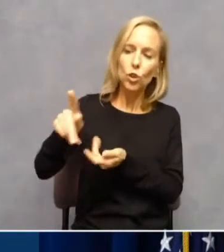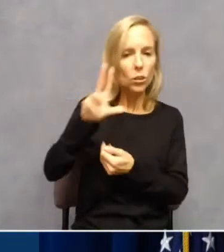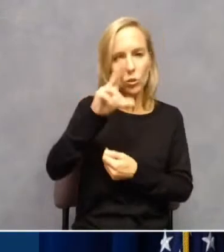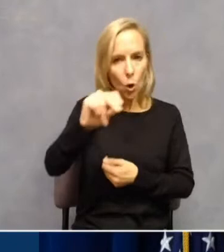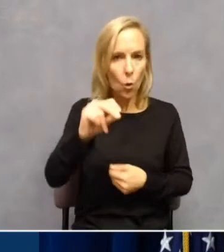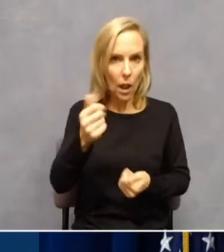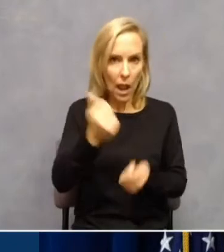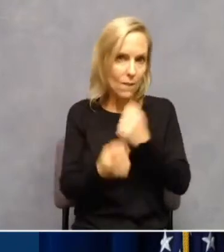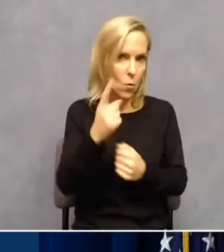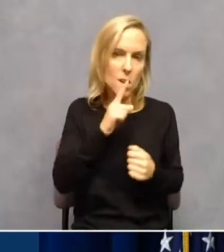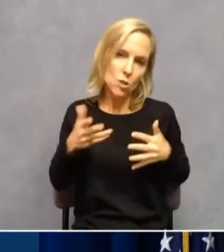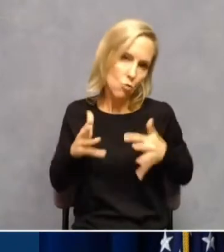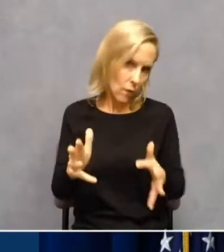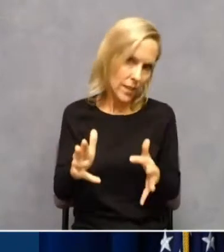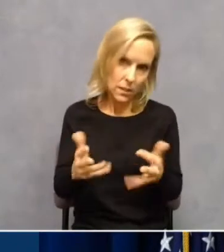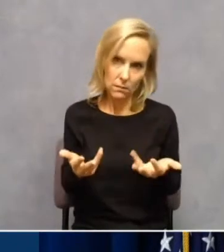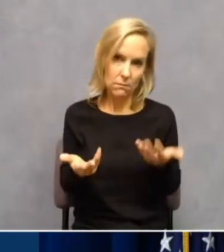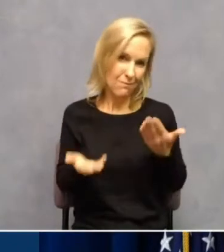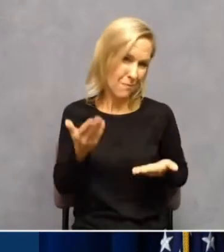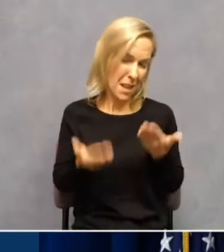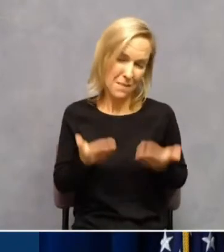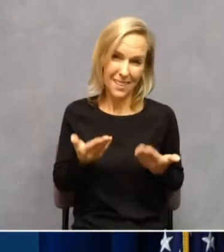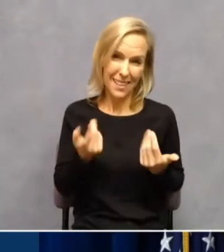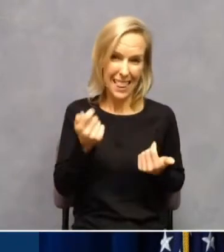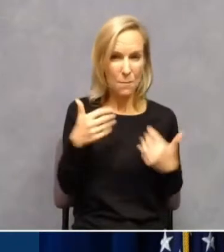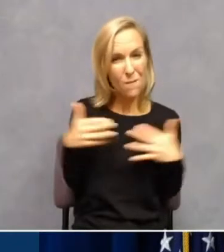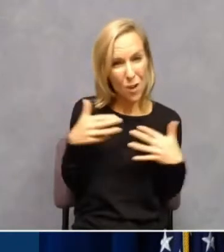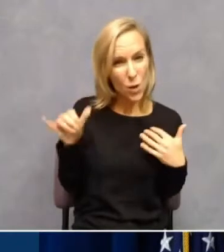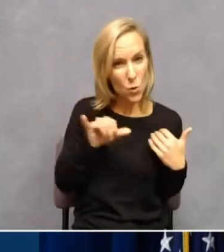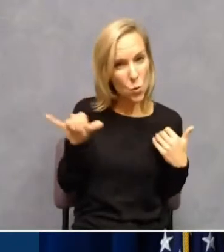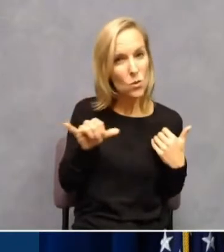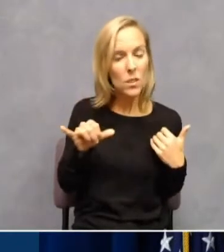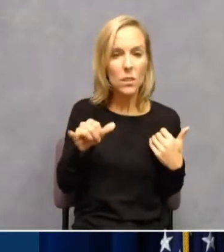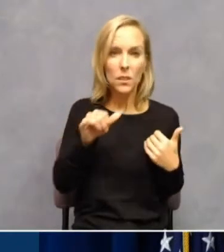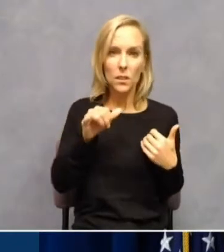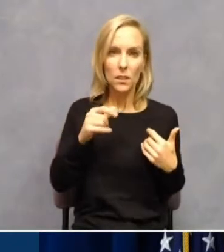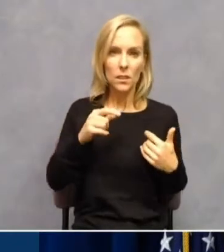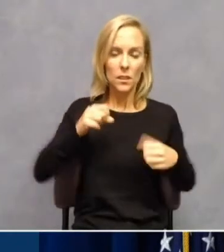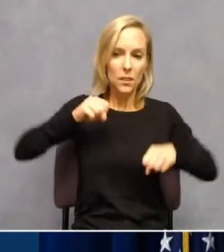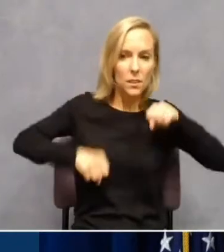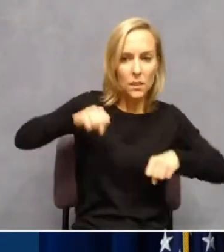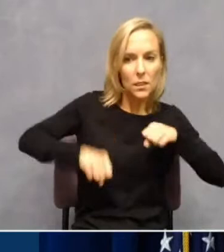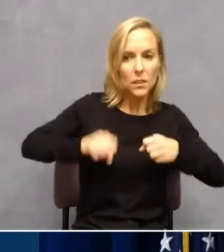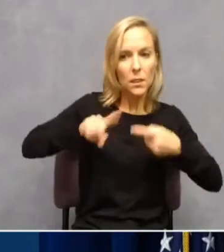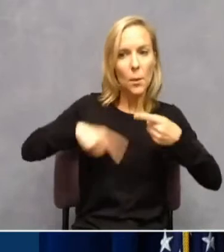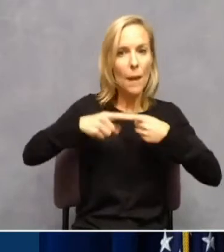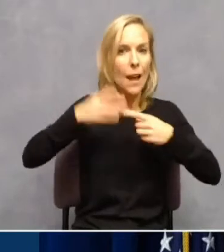nervous, maybe even a little afraid, uncertain about the future. Maybe